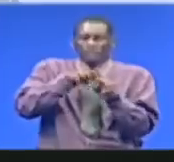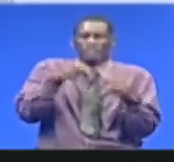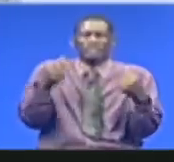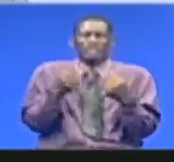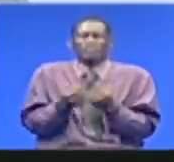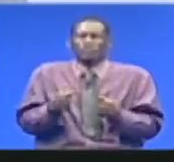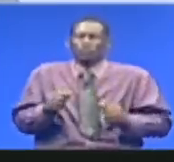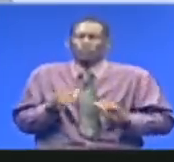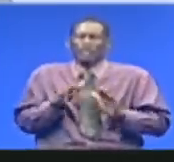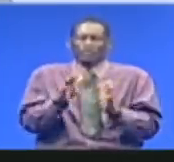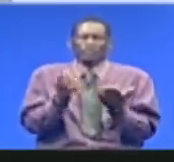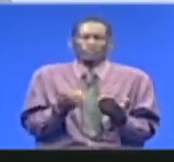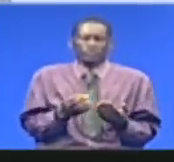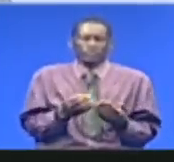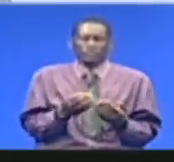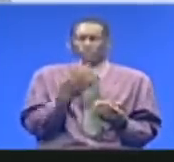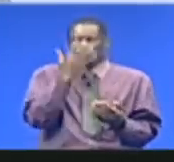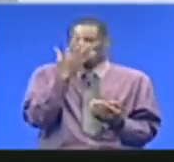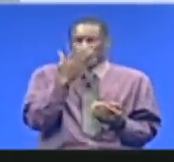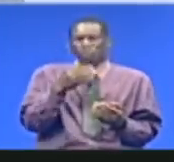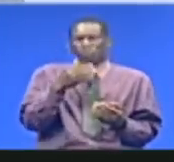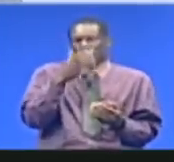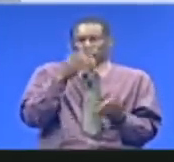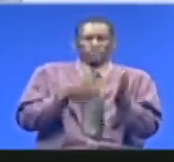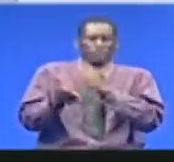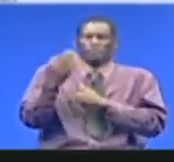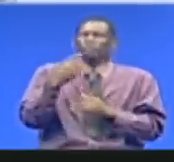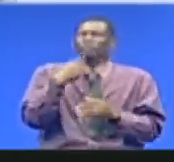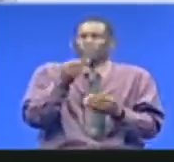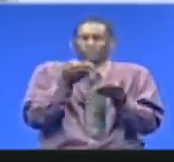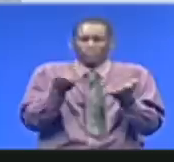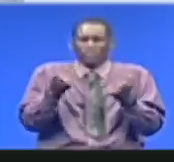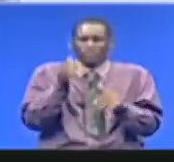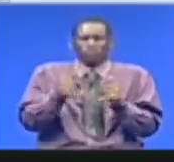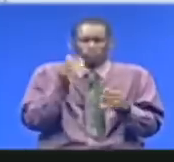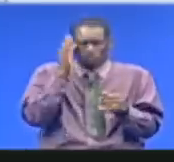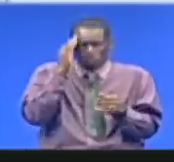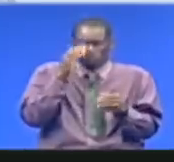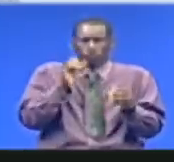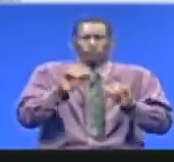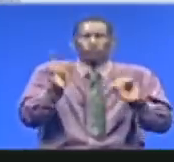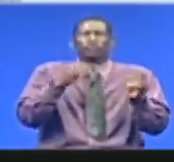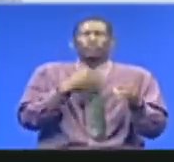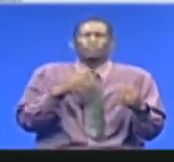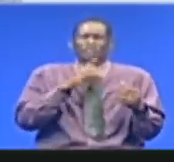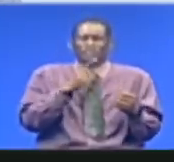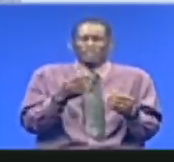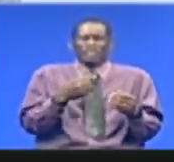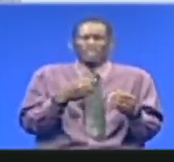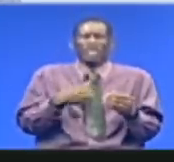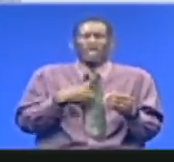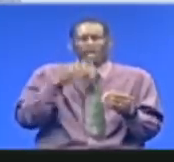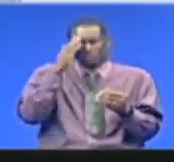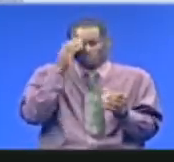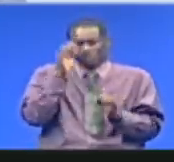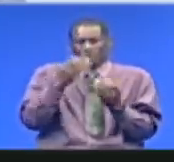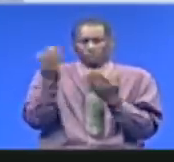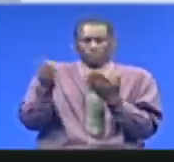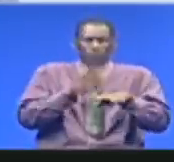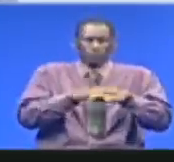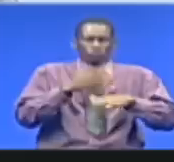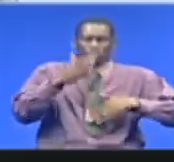with the egg on the face because in the past we've said things that we know should not have been said. Okay. And I think if we bring good manners